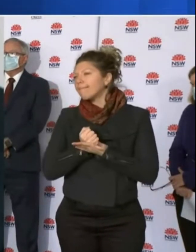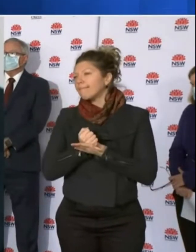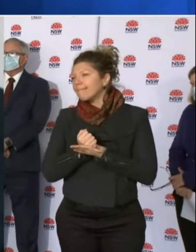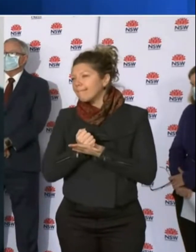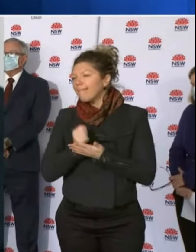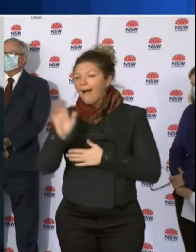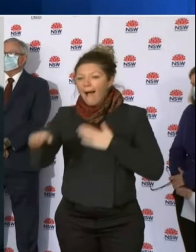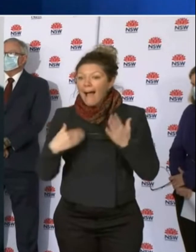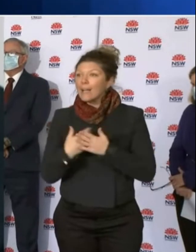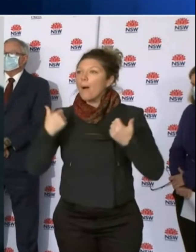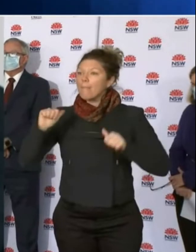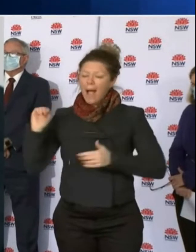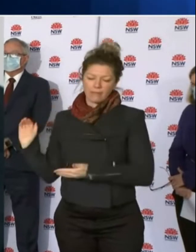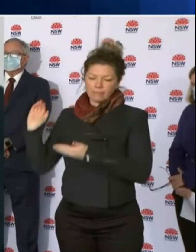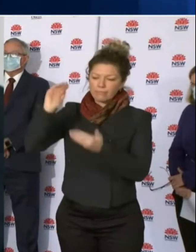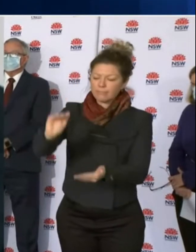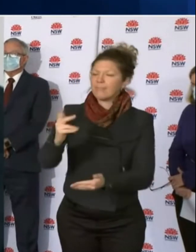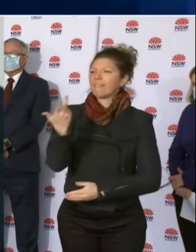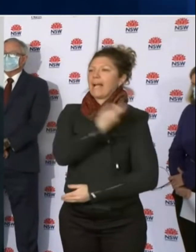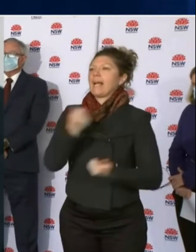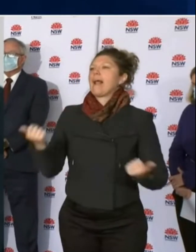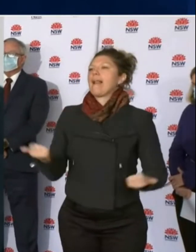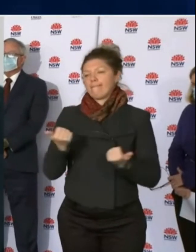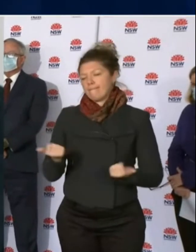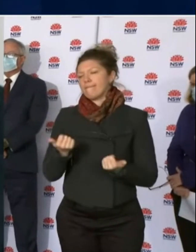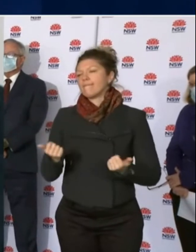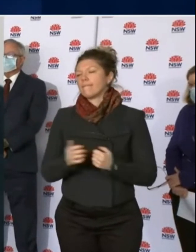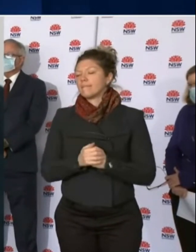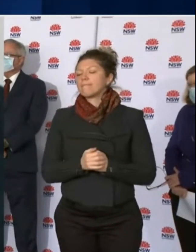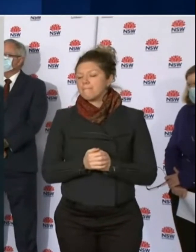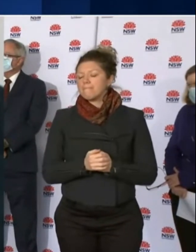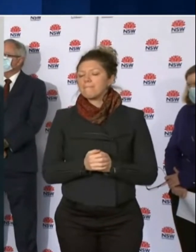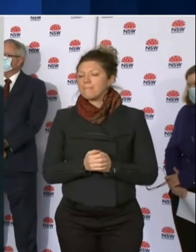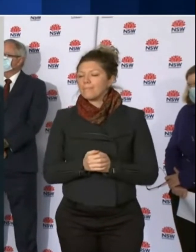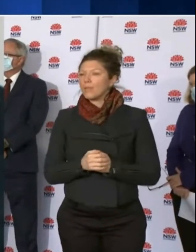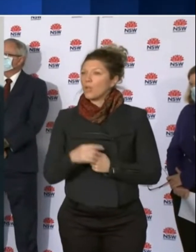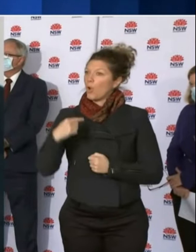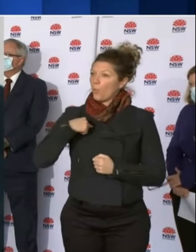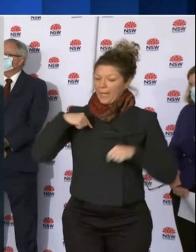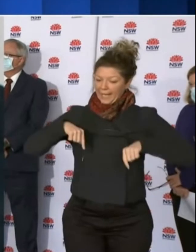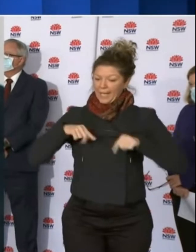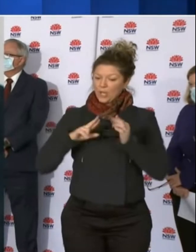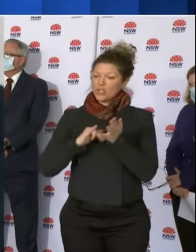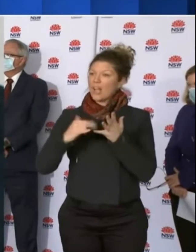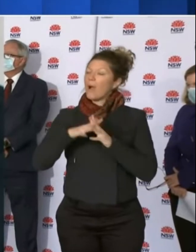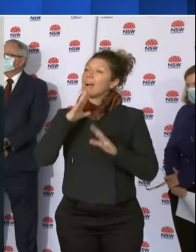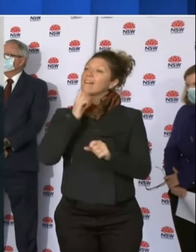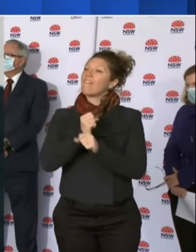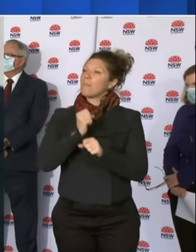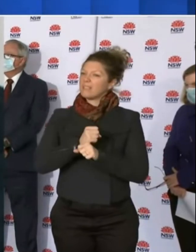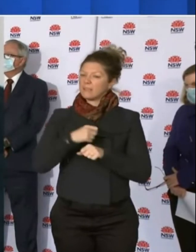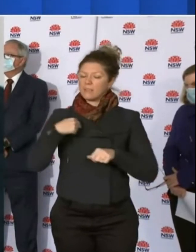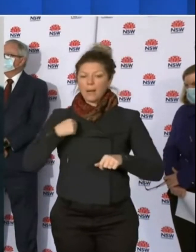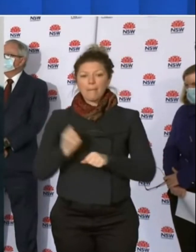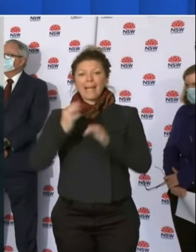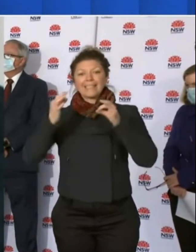enough vaccines. So can I just make this point? Our objective as a government is to live safely